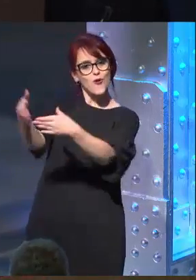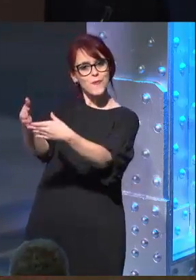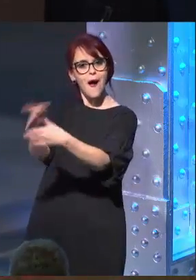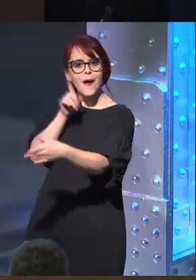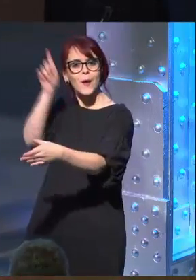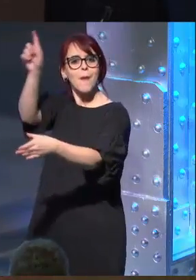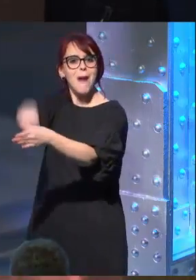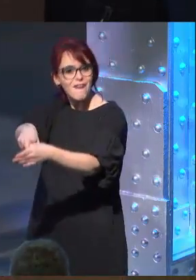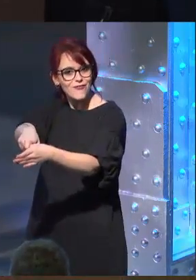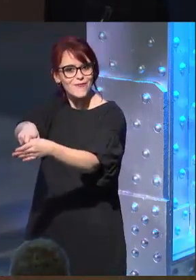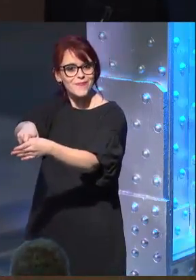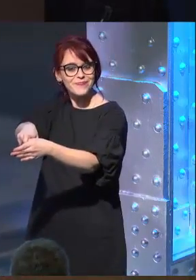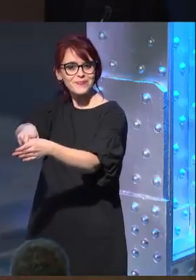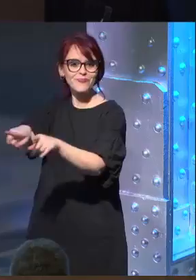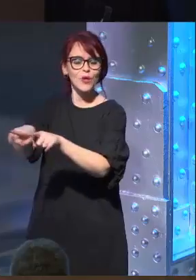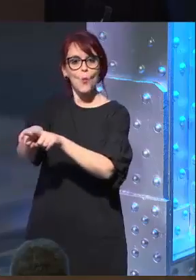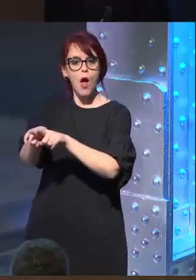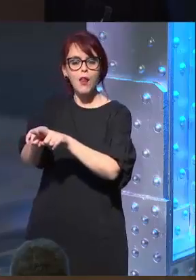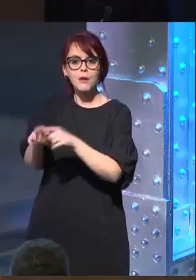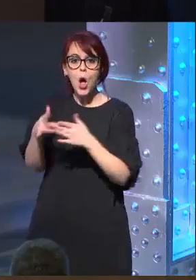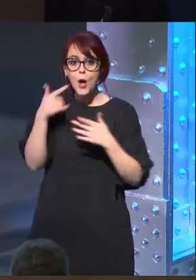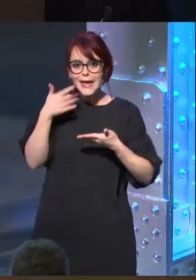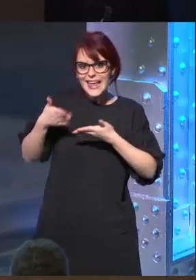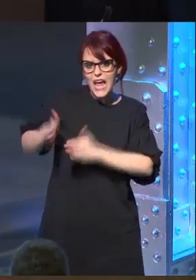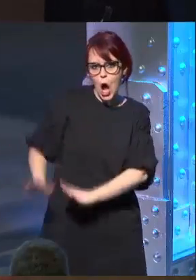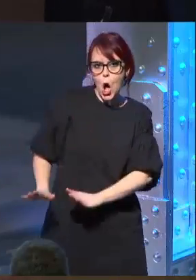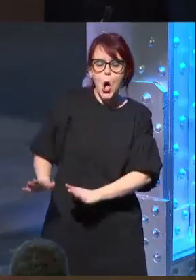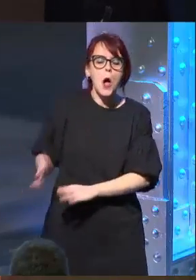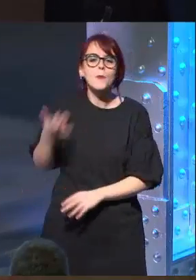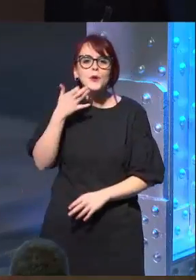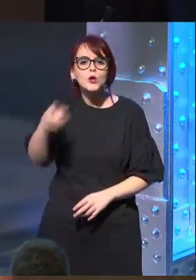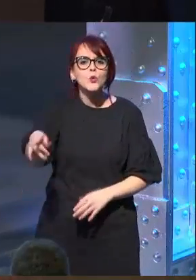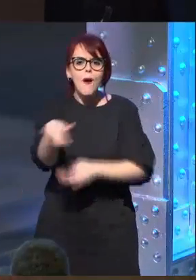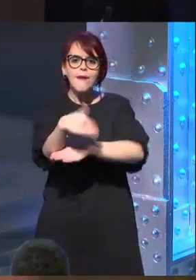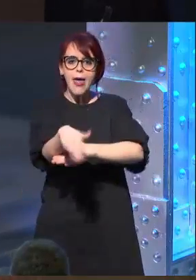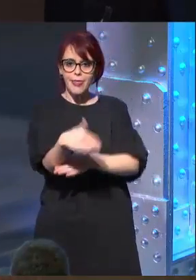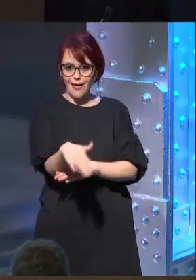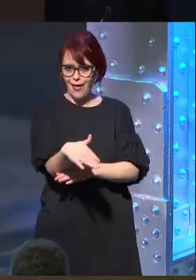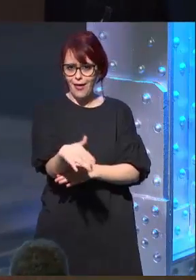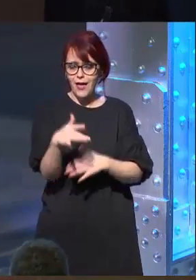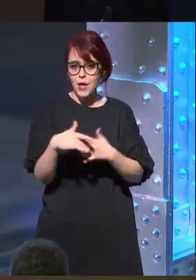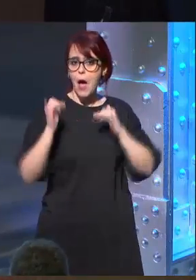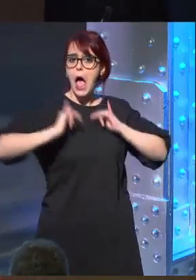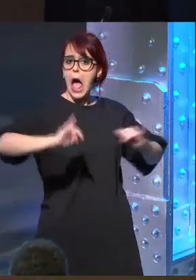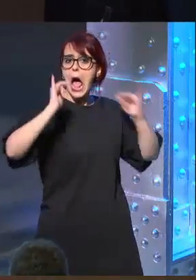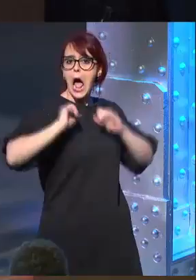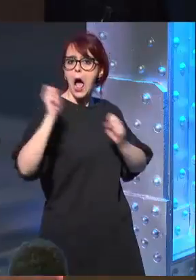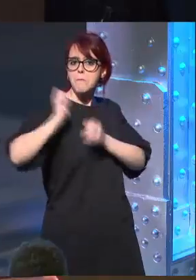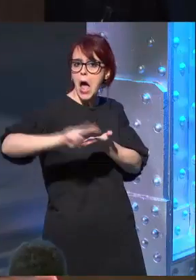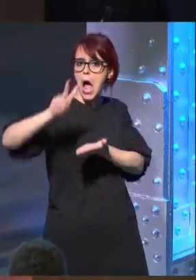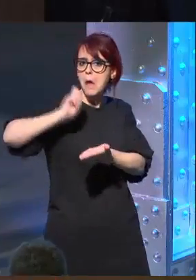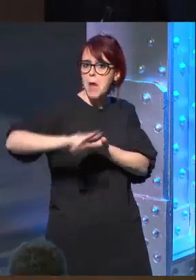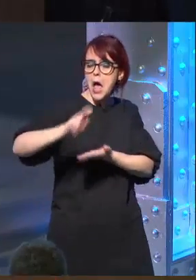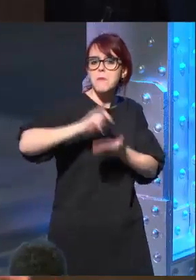and normally it's just to enter a certain clan, but normally we would tell